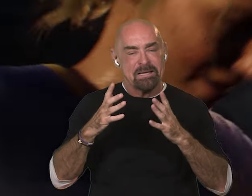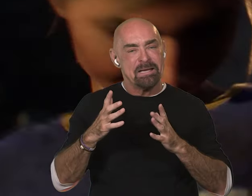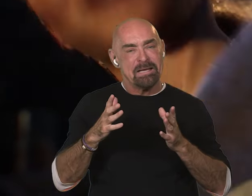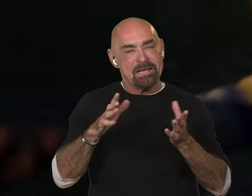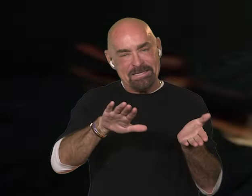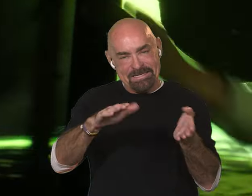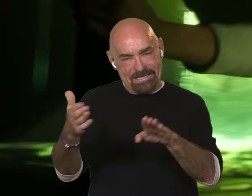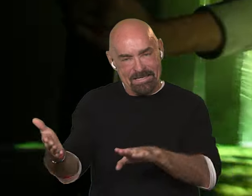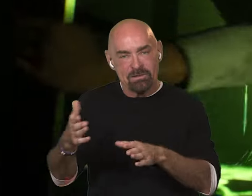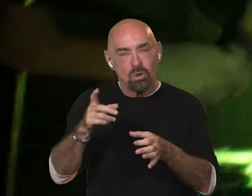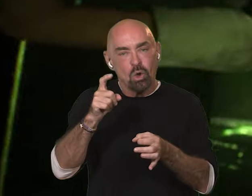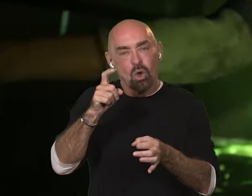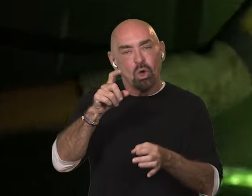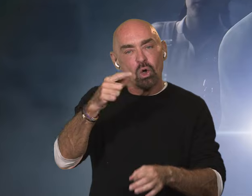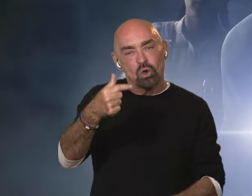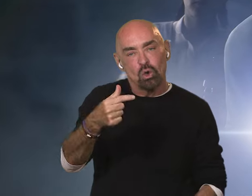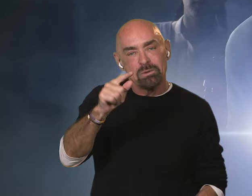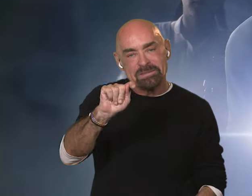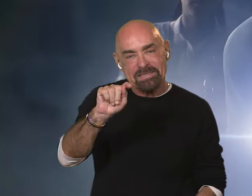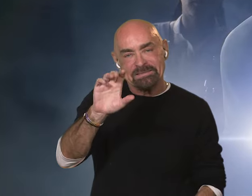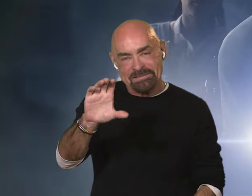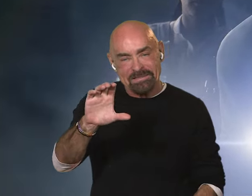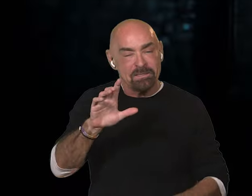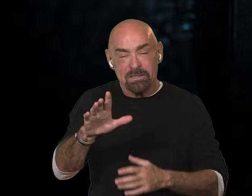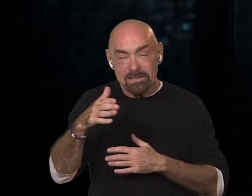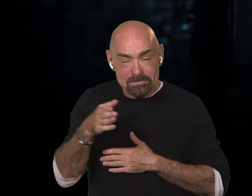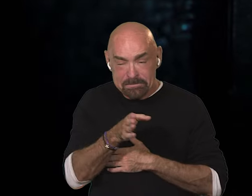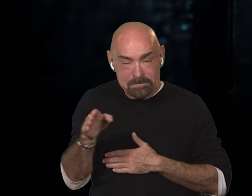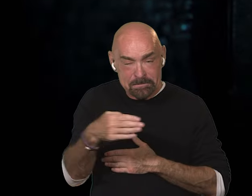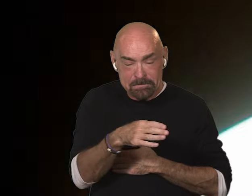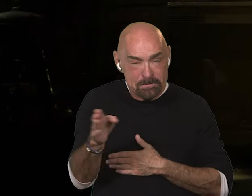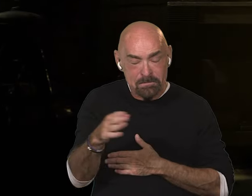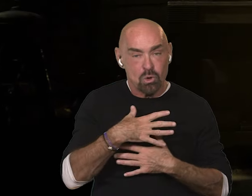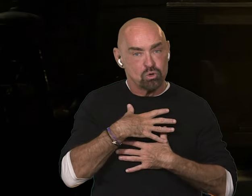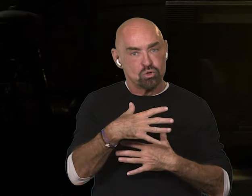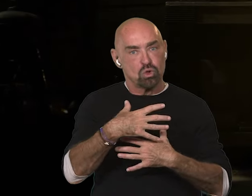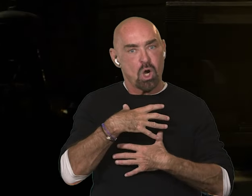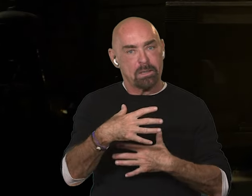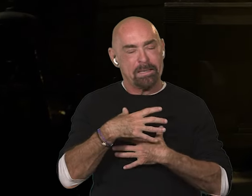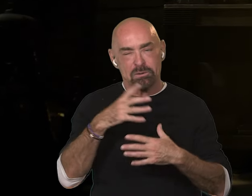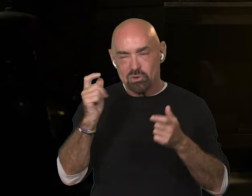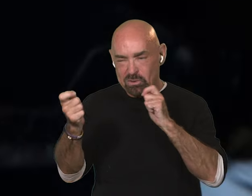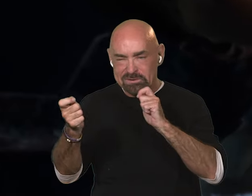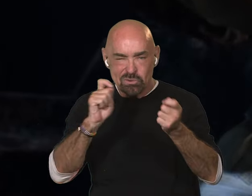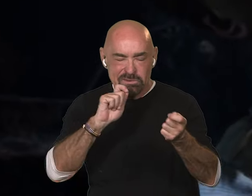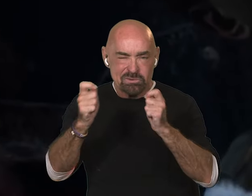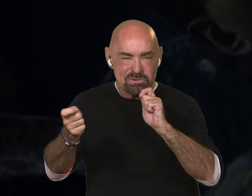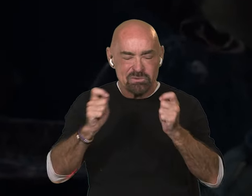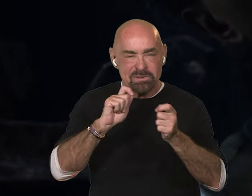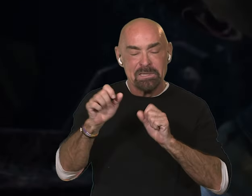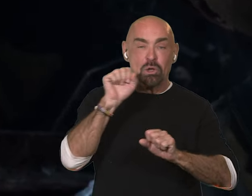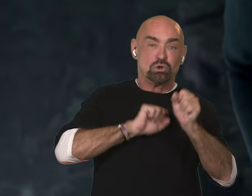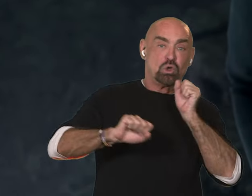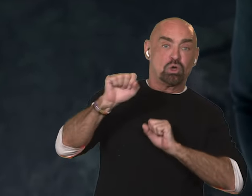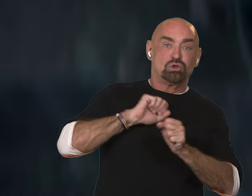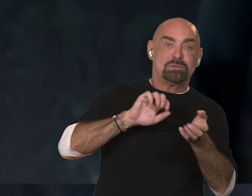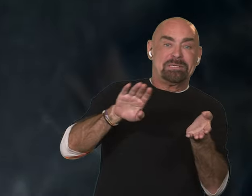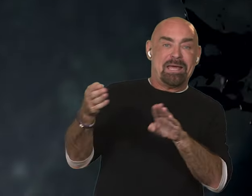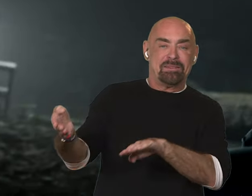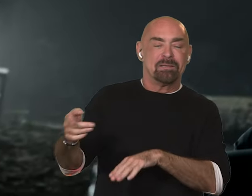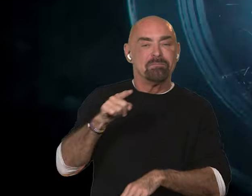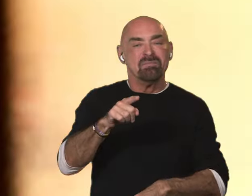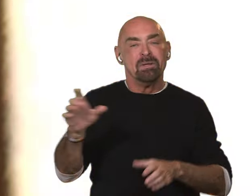and death-defying QTEs as you guide the cast through eerie environments and shocking twists, dodging grisly deaths along the